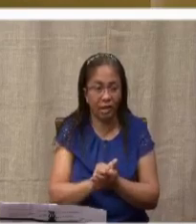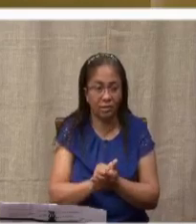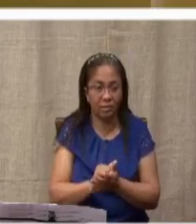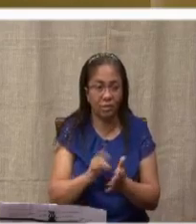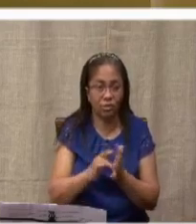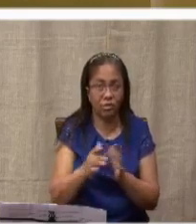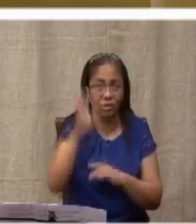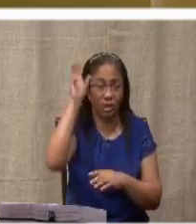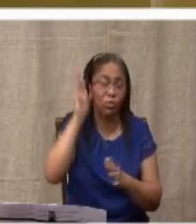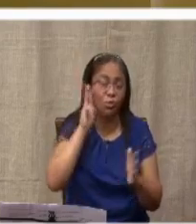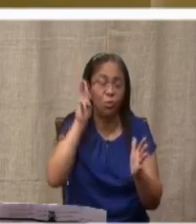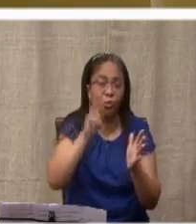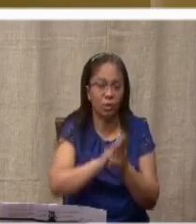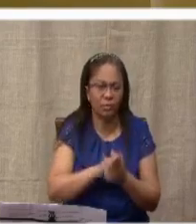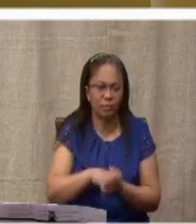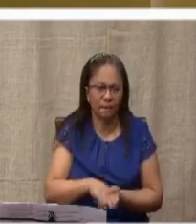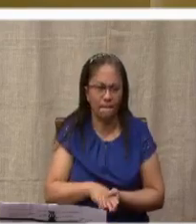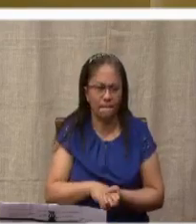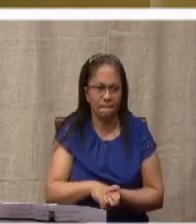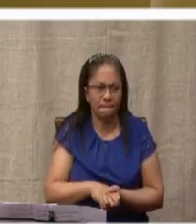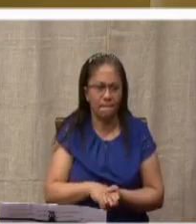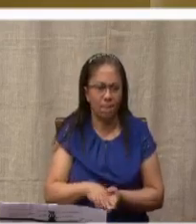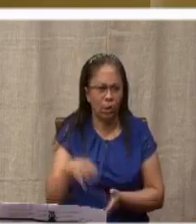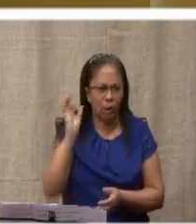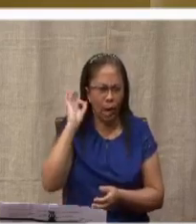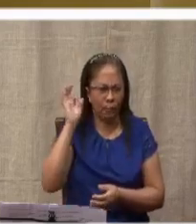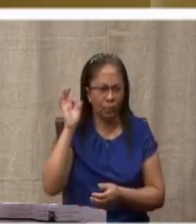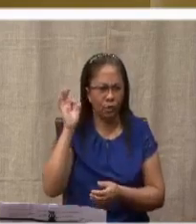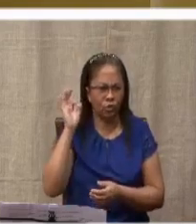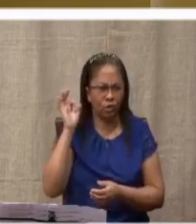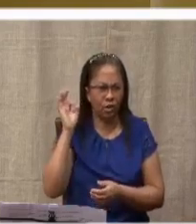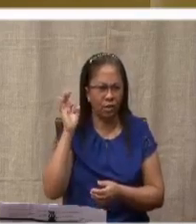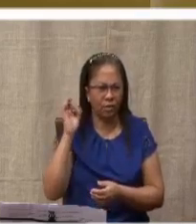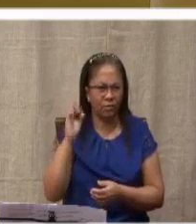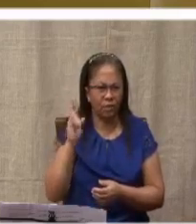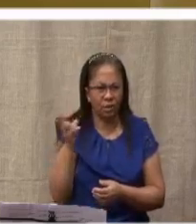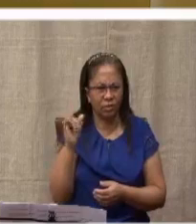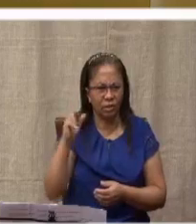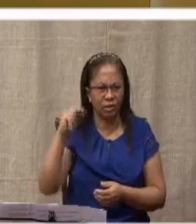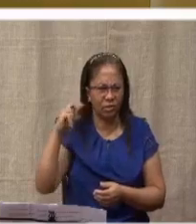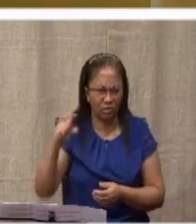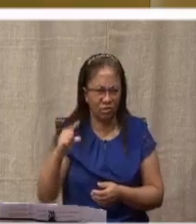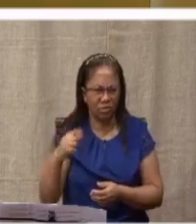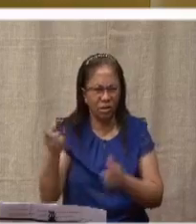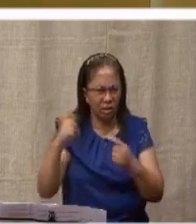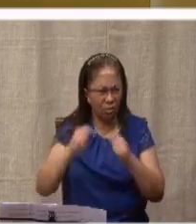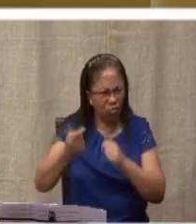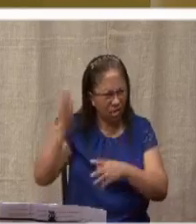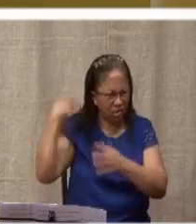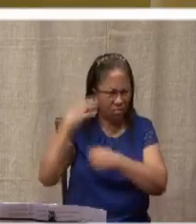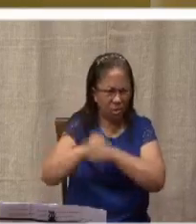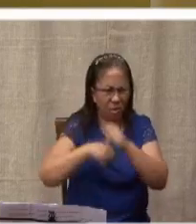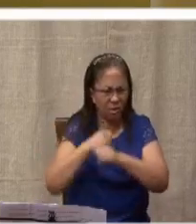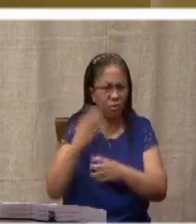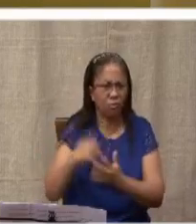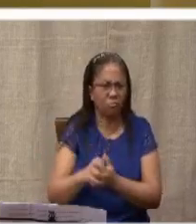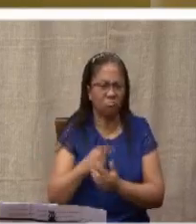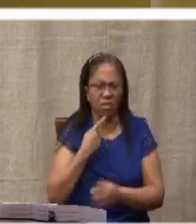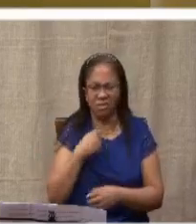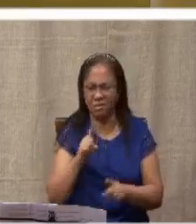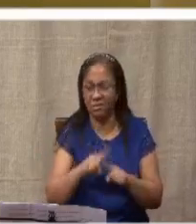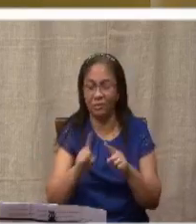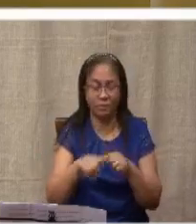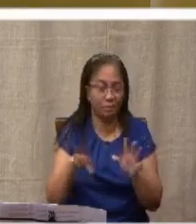there's a a very famous preacher benny hing you all know he came here and said all kinds of things one of the things he said more